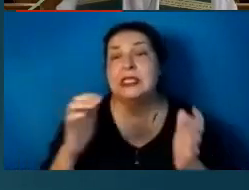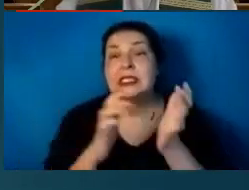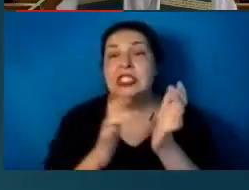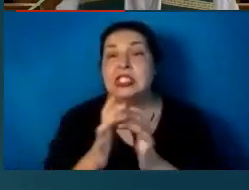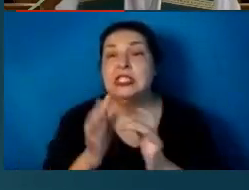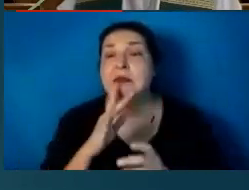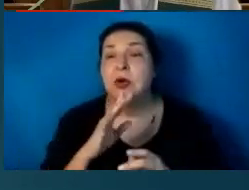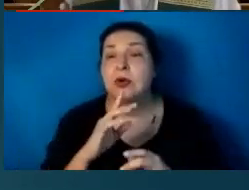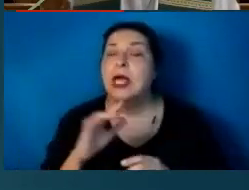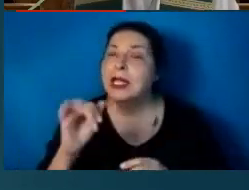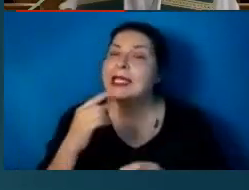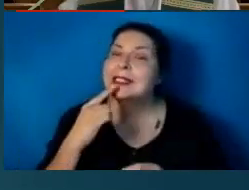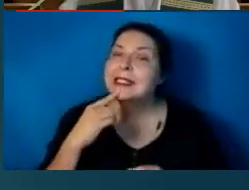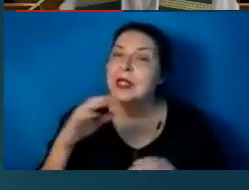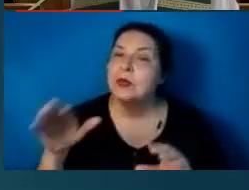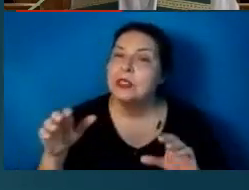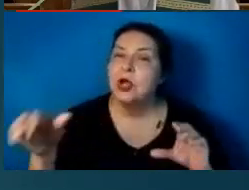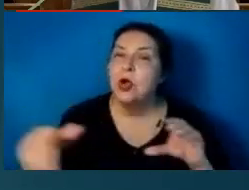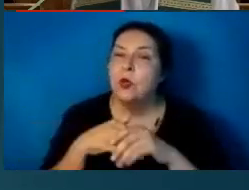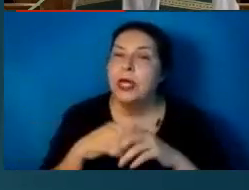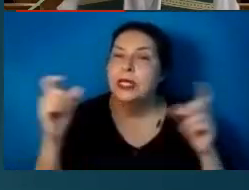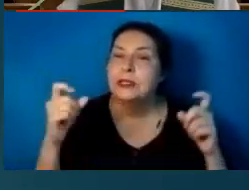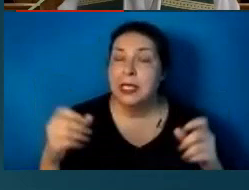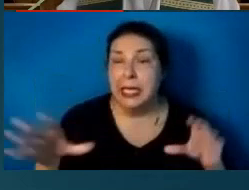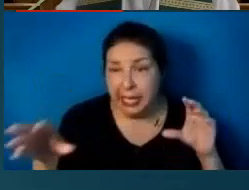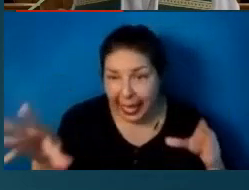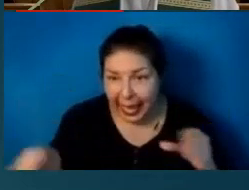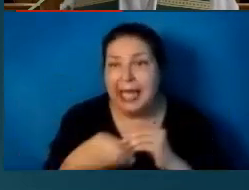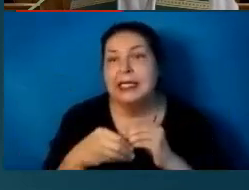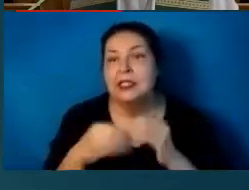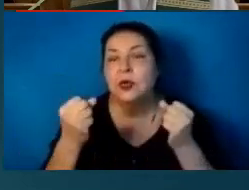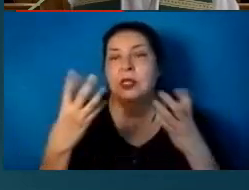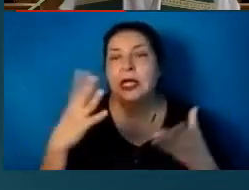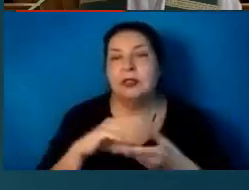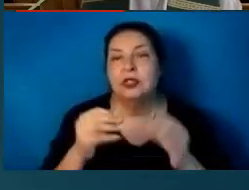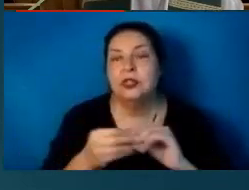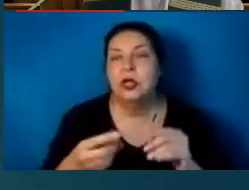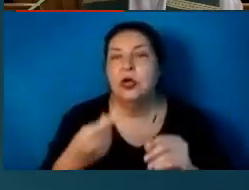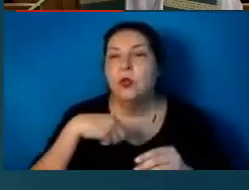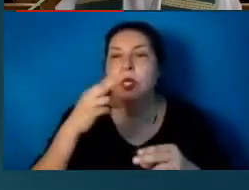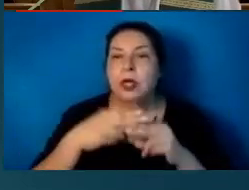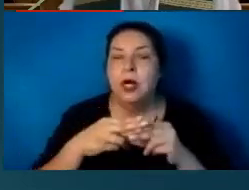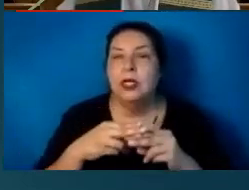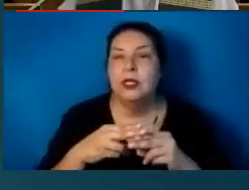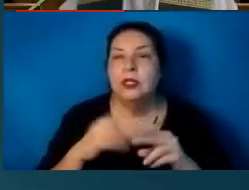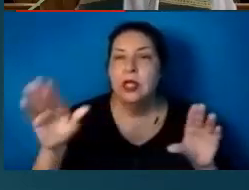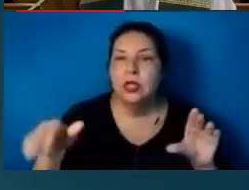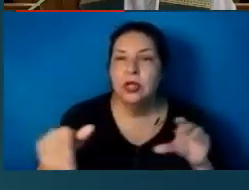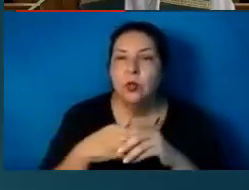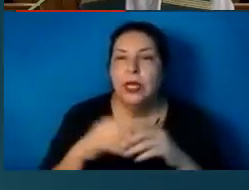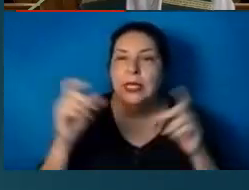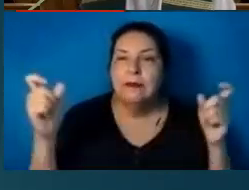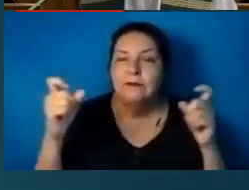feast. He included it in several parables. We call it the wedding feast of the Lamb to his bride, the